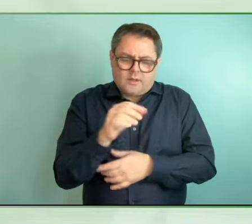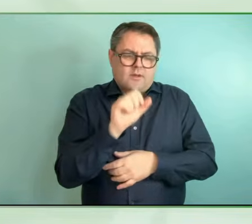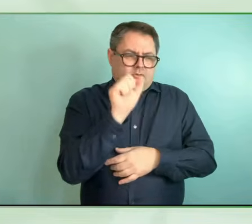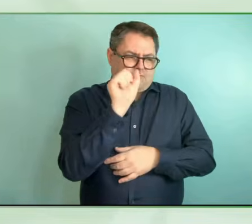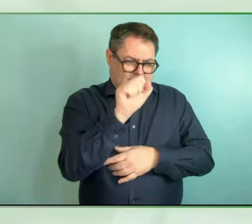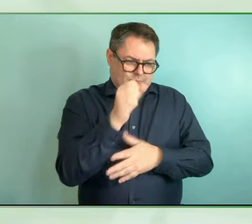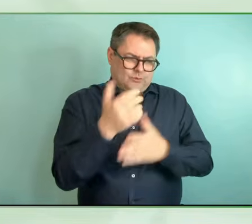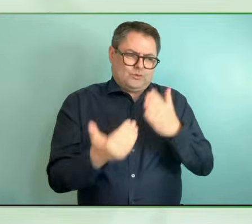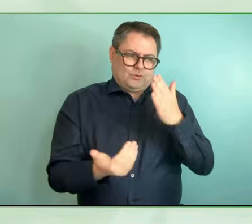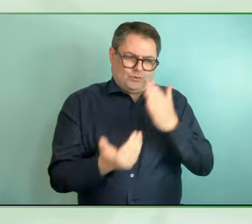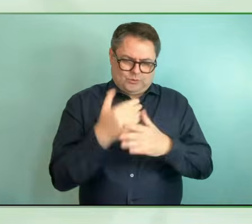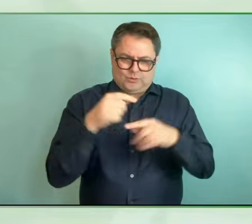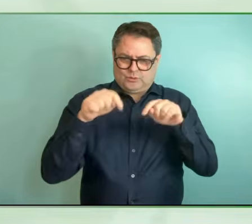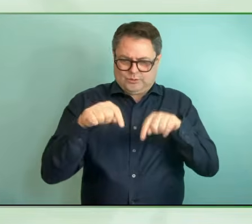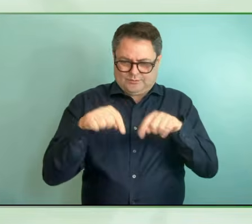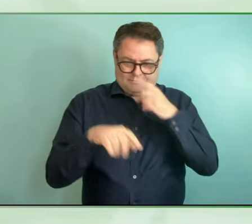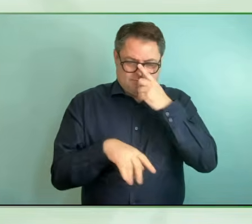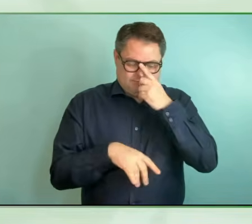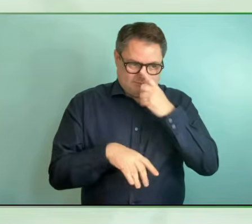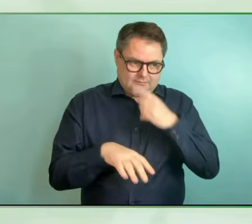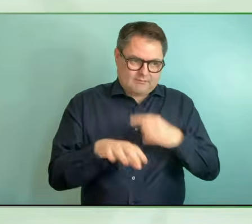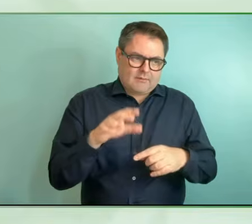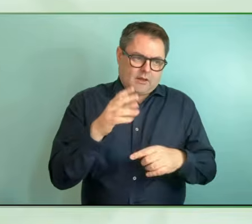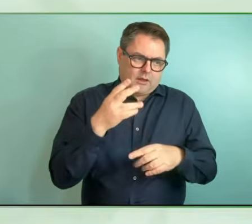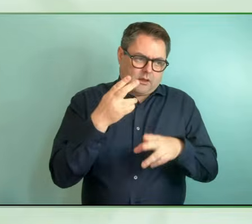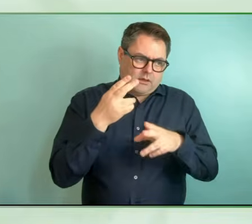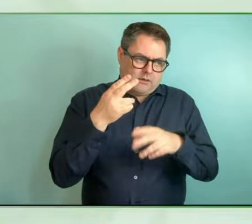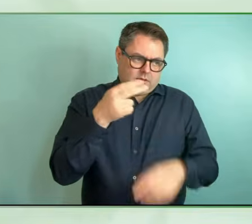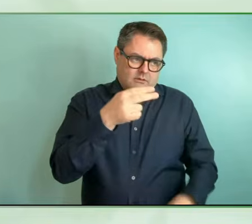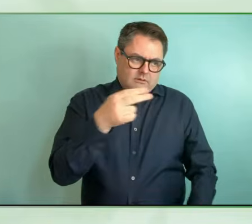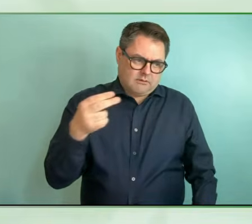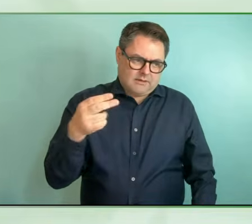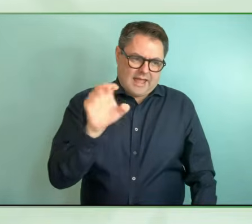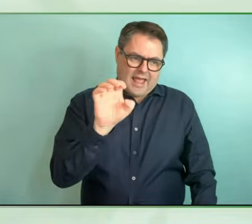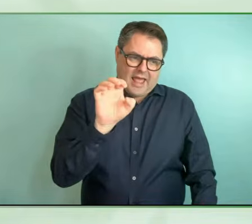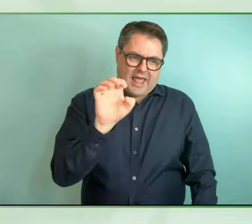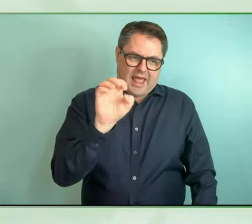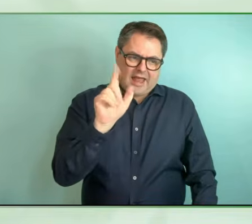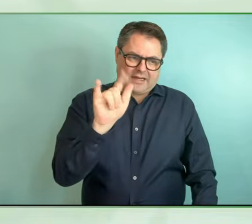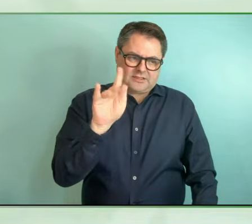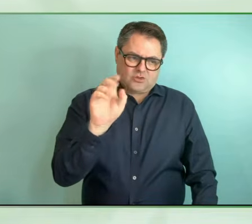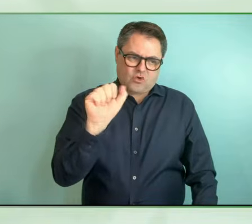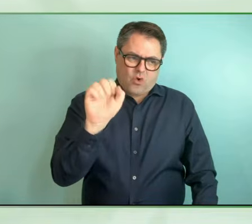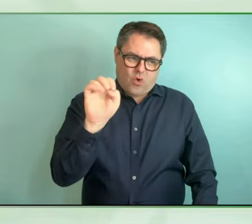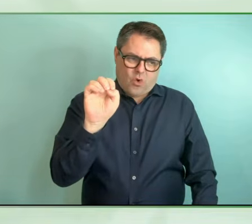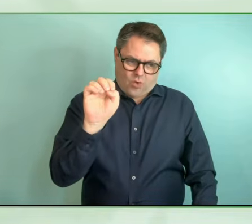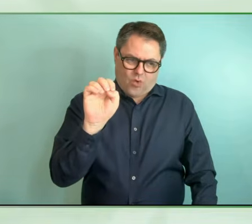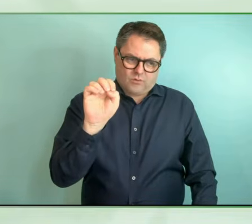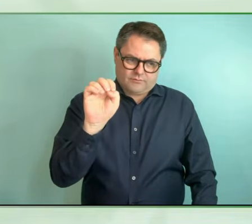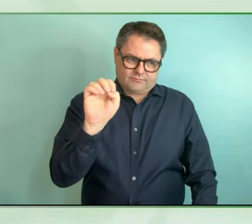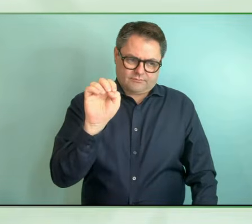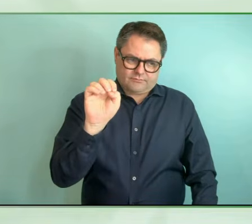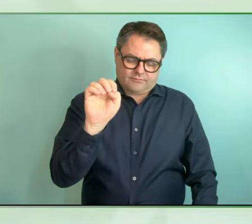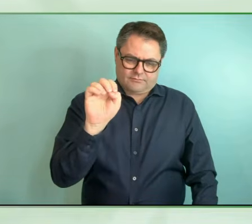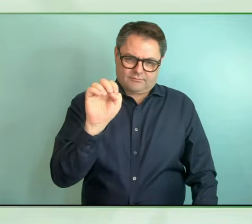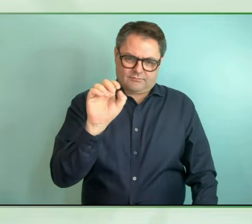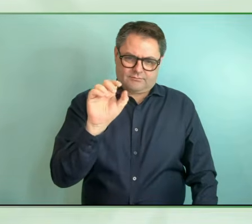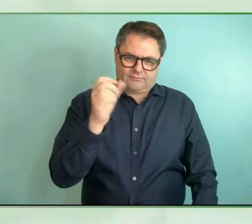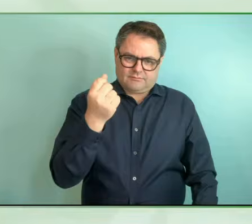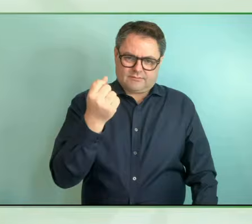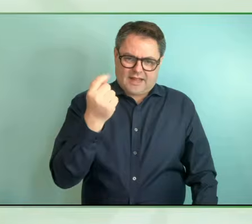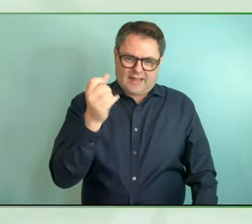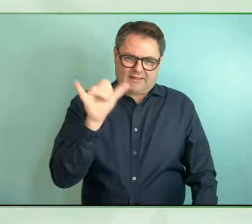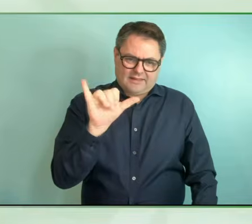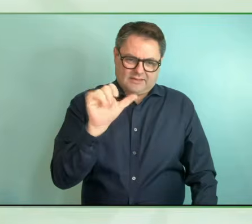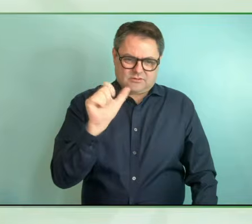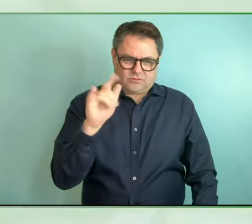talking about a11y-Score. Basically, the name already describes what this tool is doing.